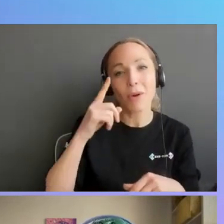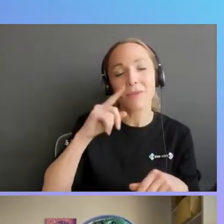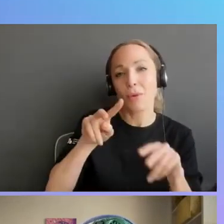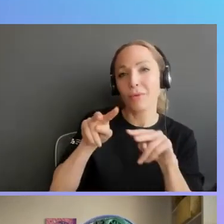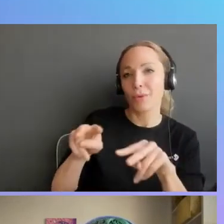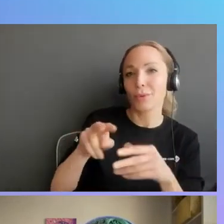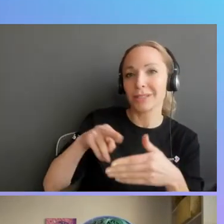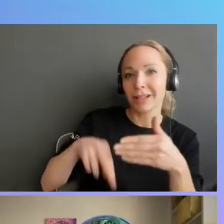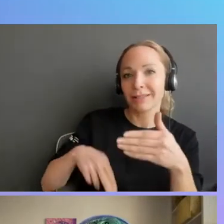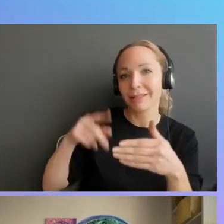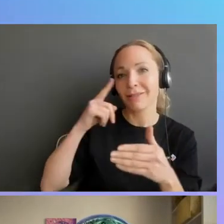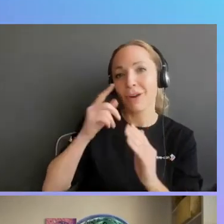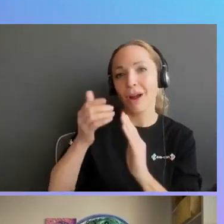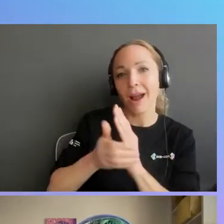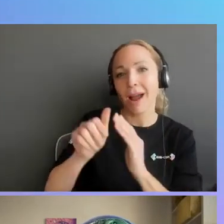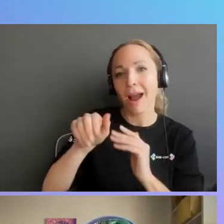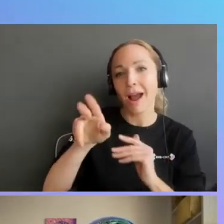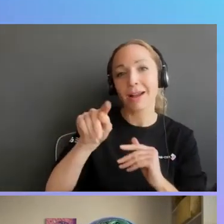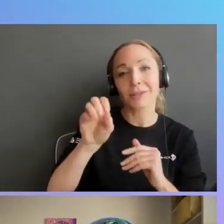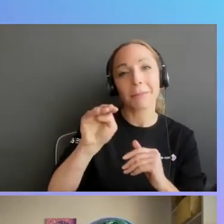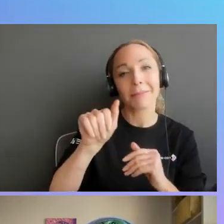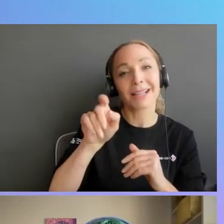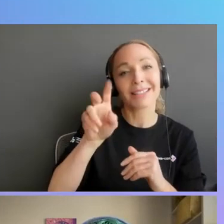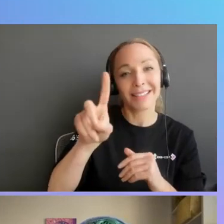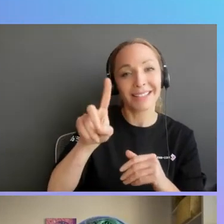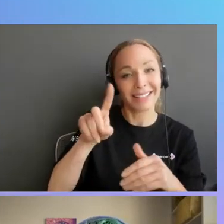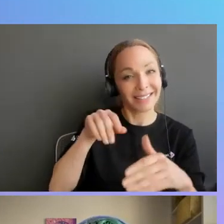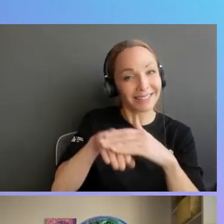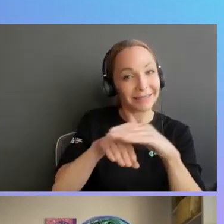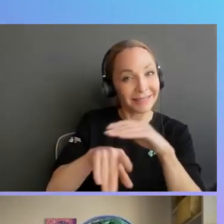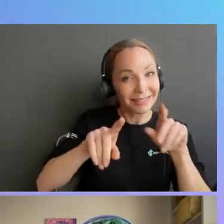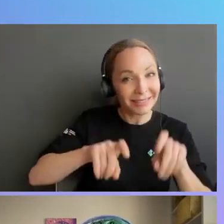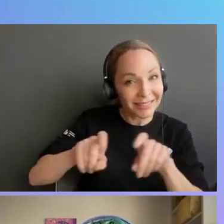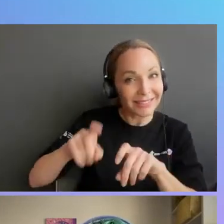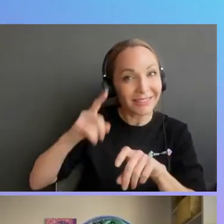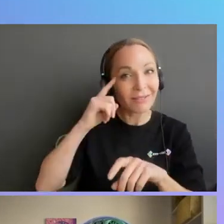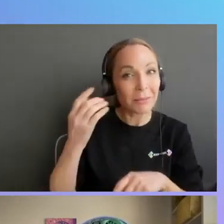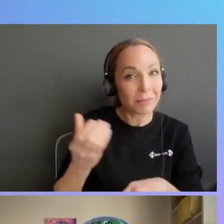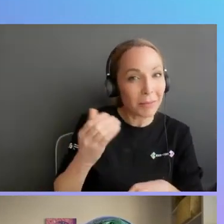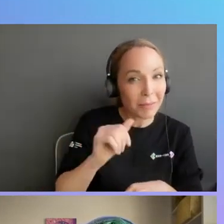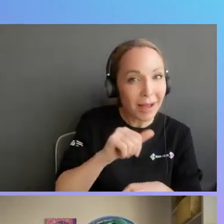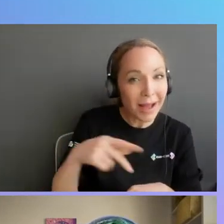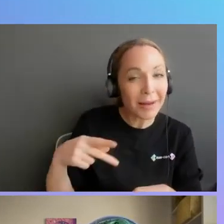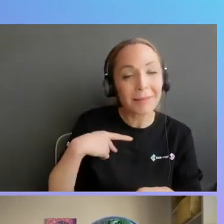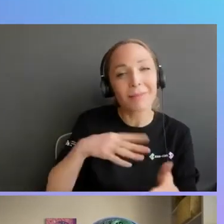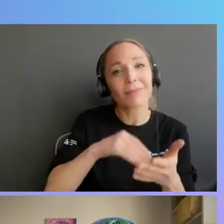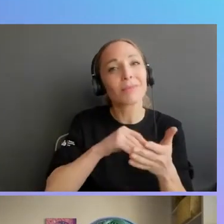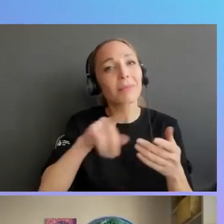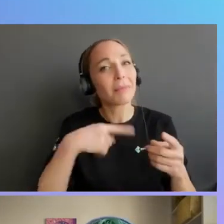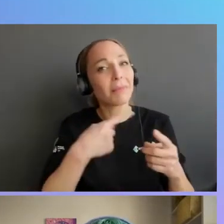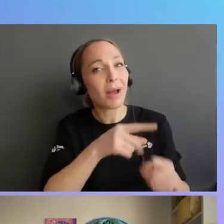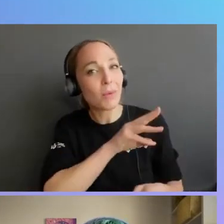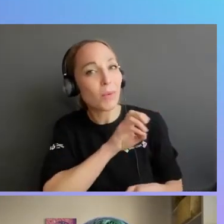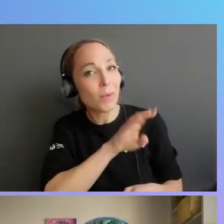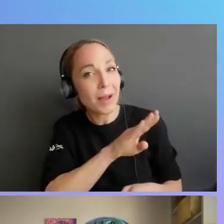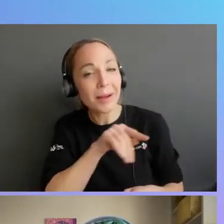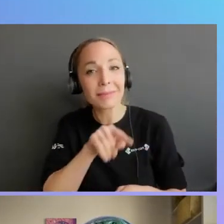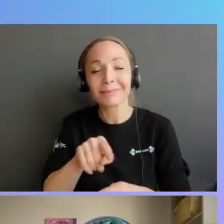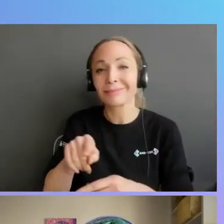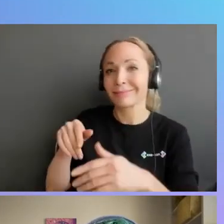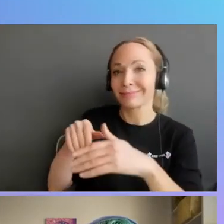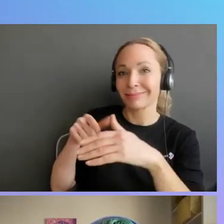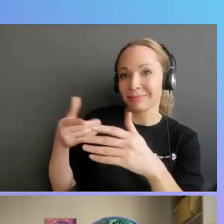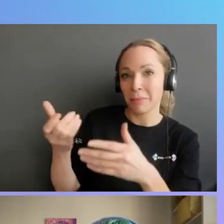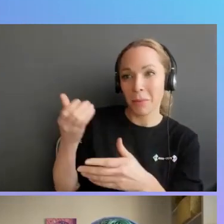automated accessibility testing of mobile apps. So I got to learn about both web and mobile app accessibility at the same time, which was super cool. And